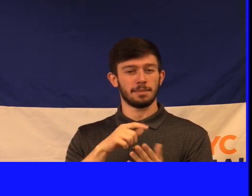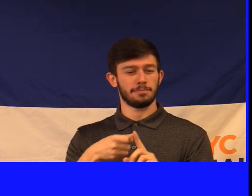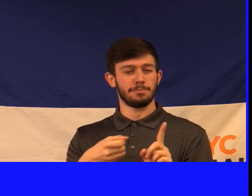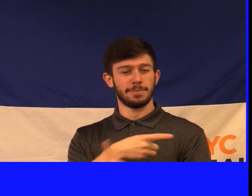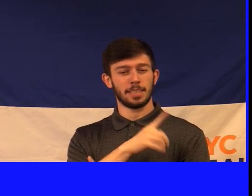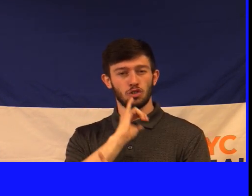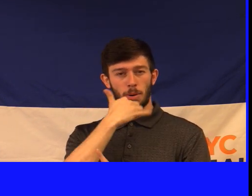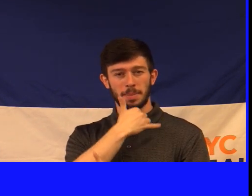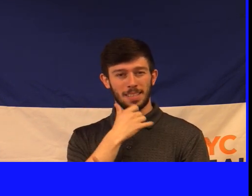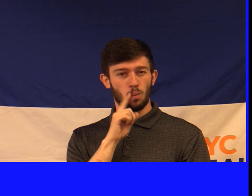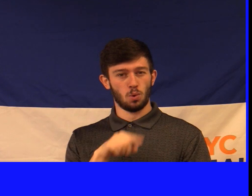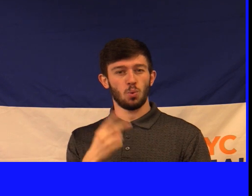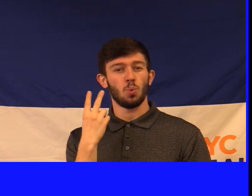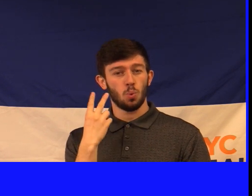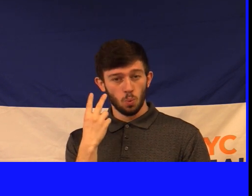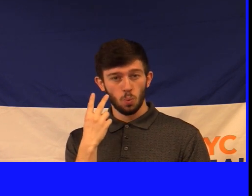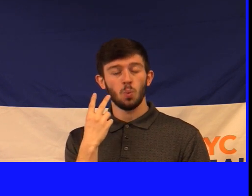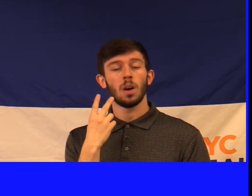2 instances.